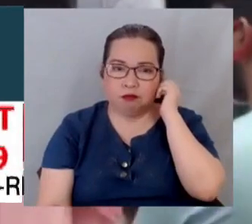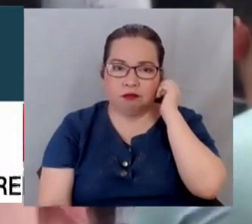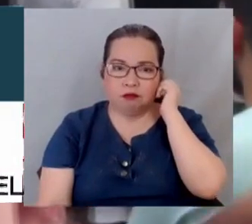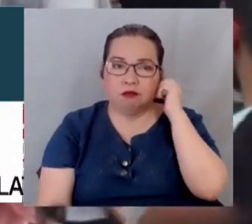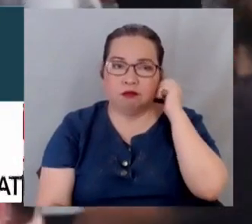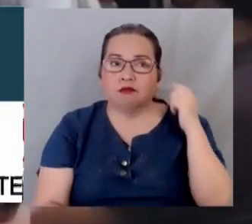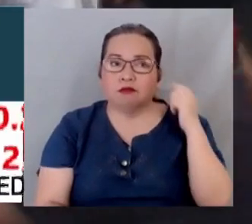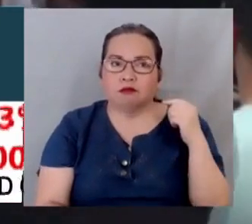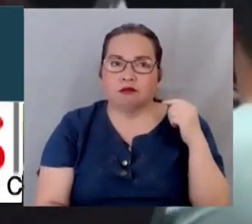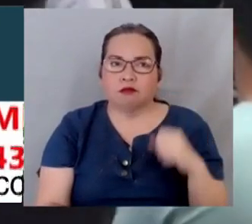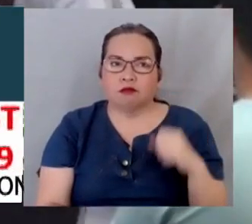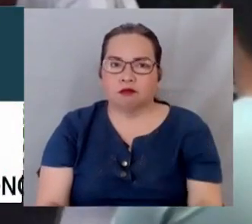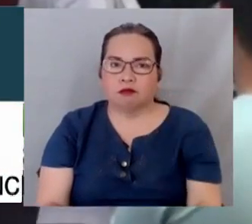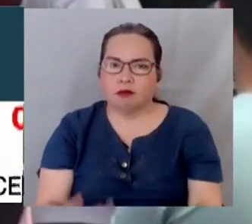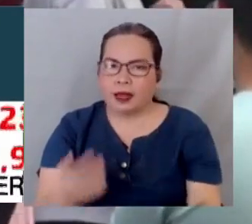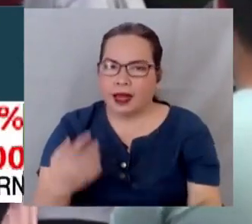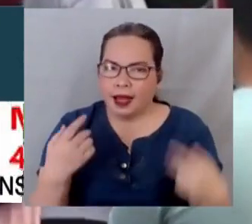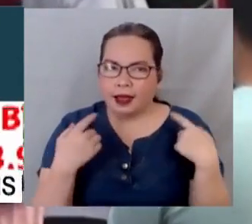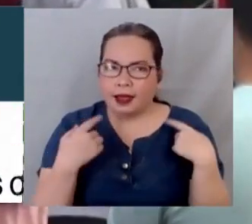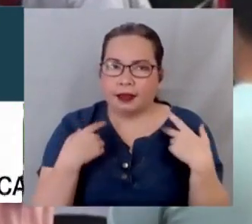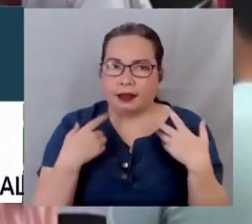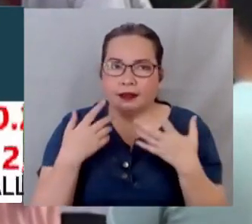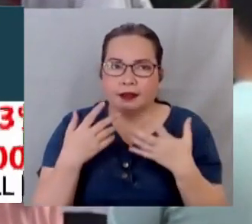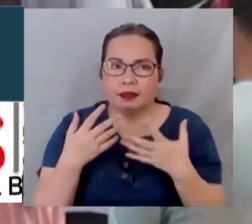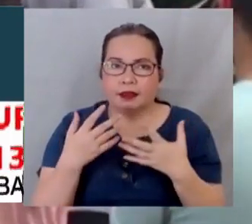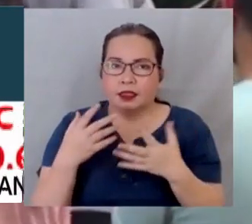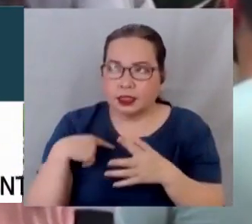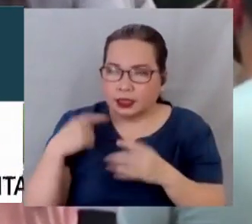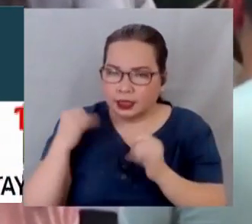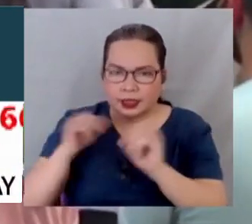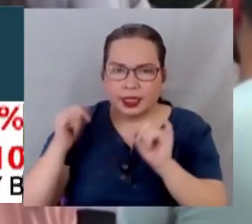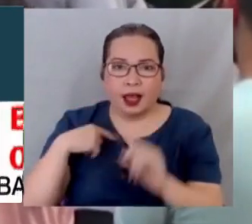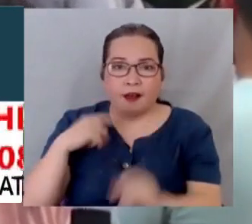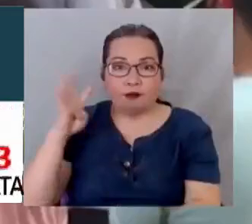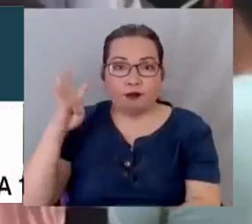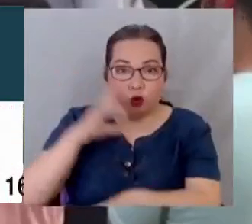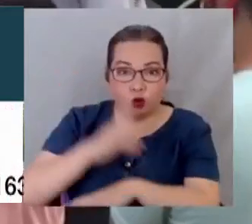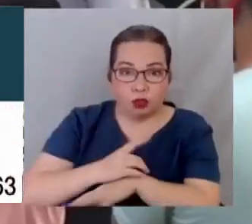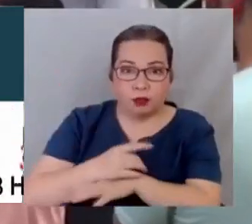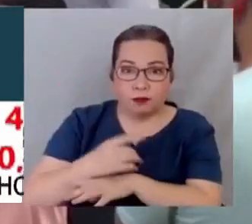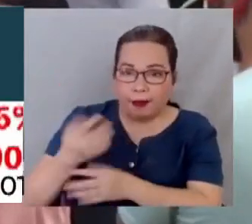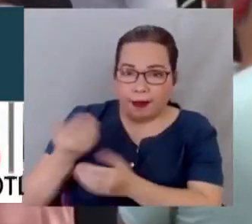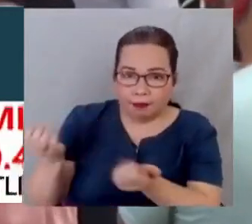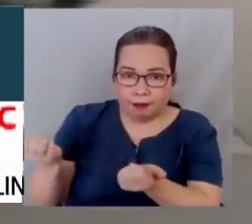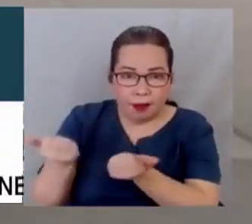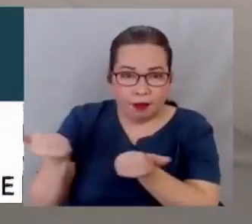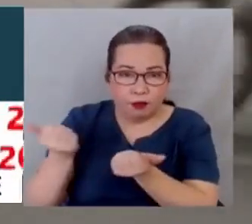just 3 to 4 days of supplies of AstraZeneca's vaccine remaining.